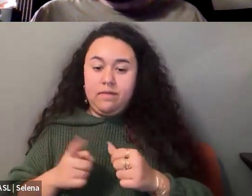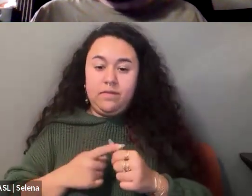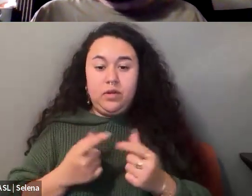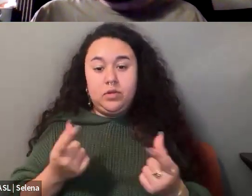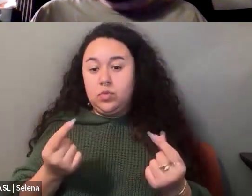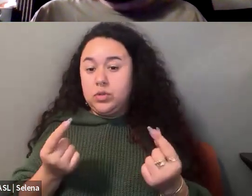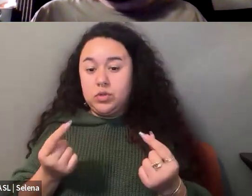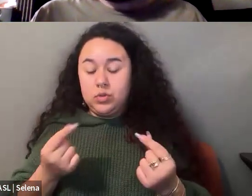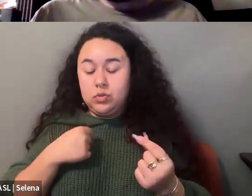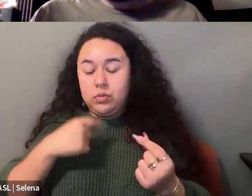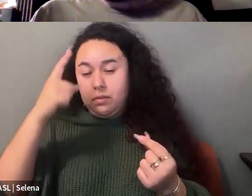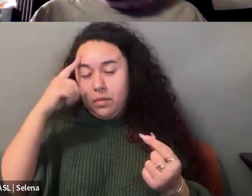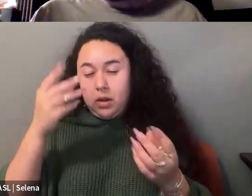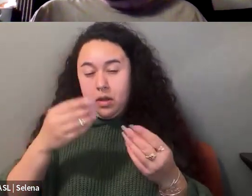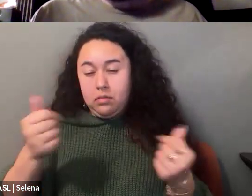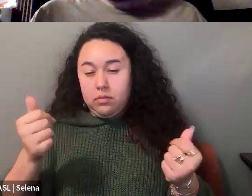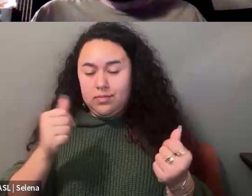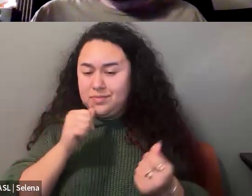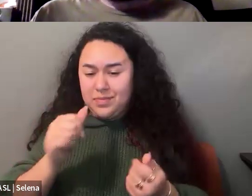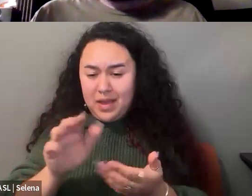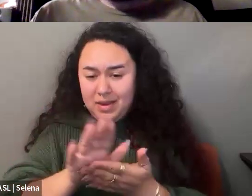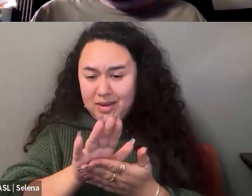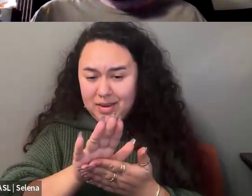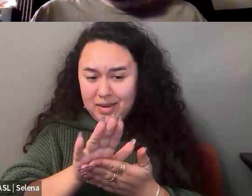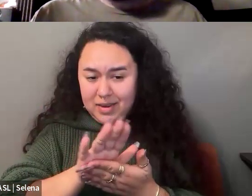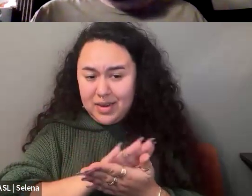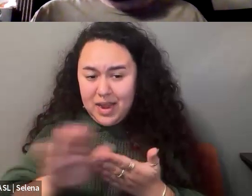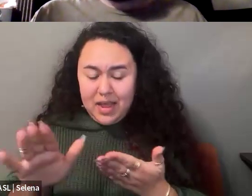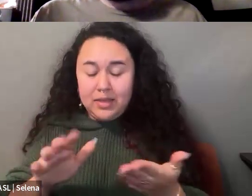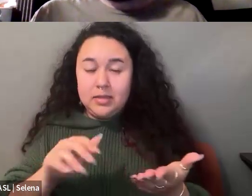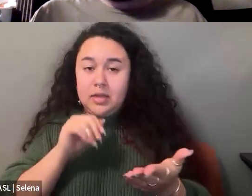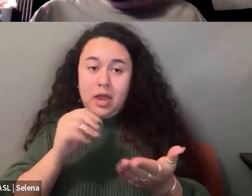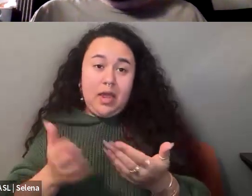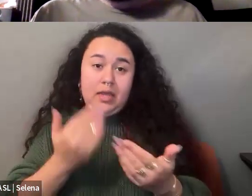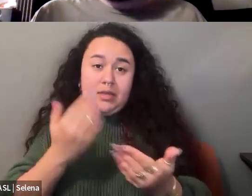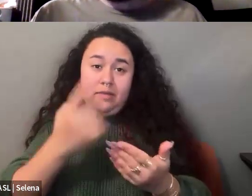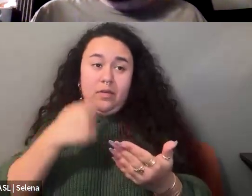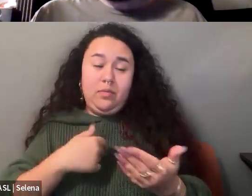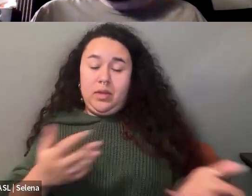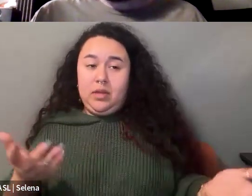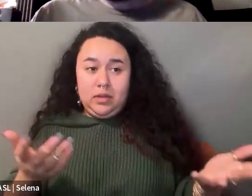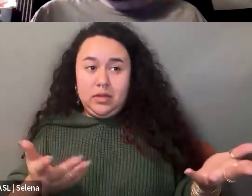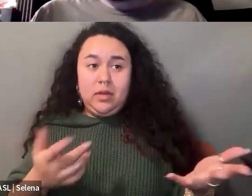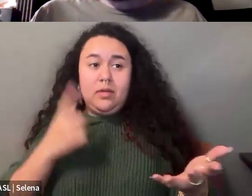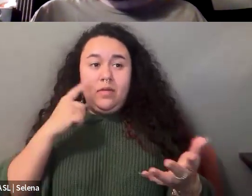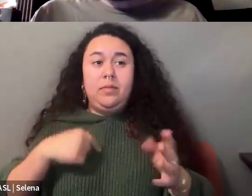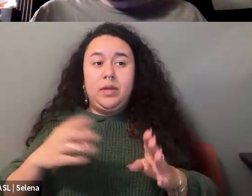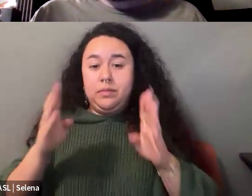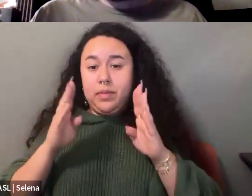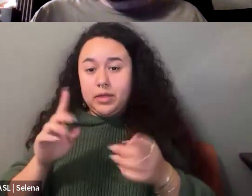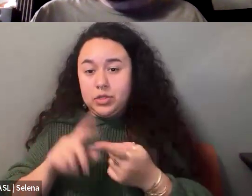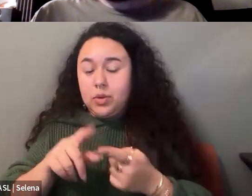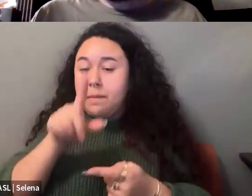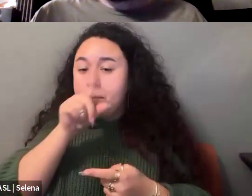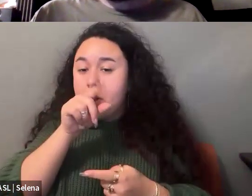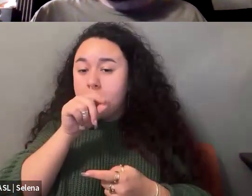when I clear my mind is not pleasant. It is not an easy thing for me. And so paying attention to birds was the